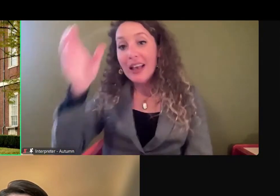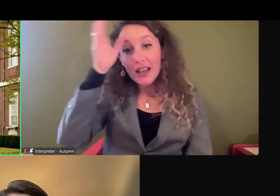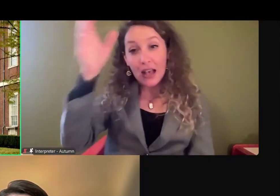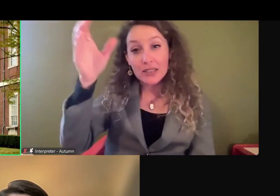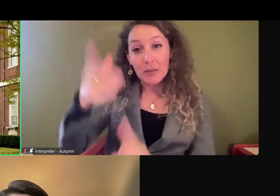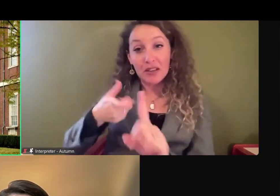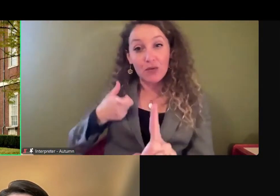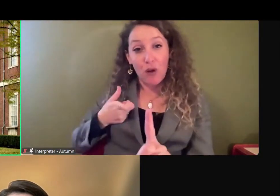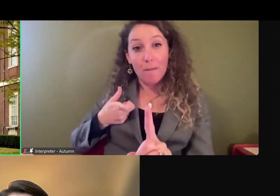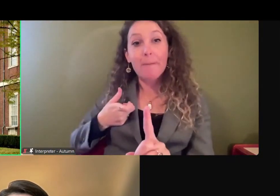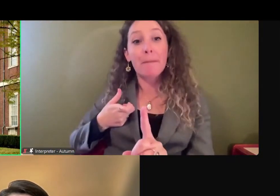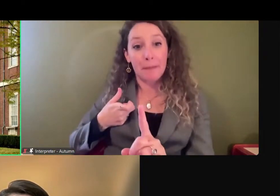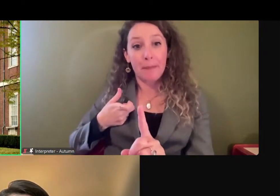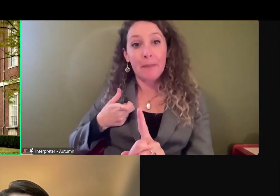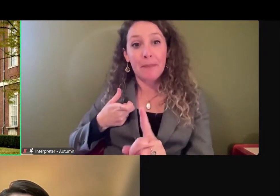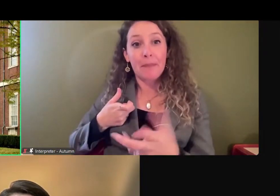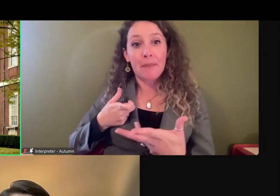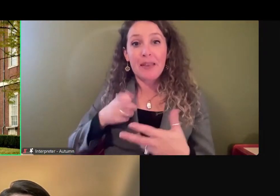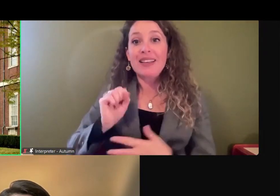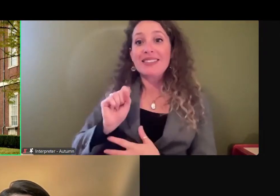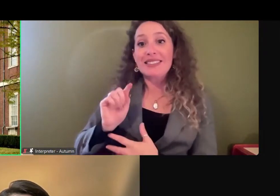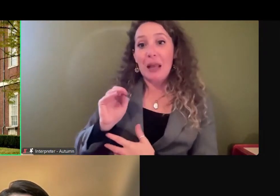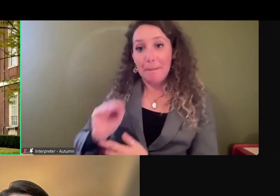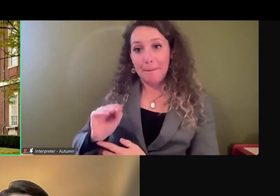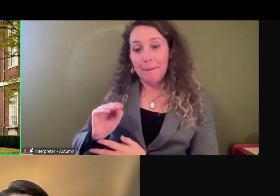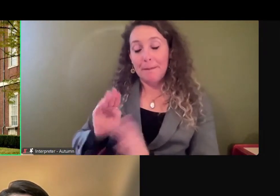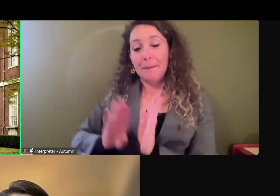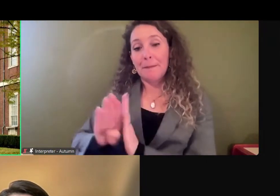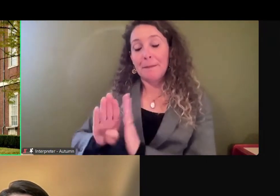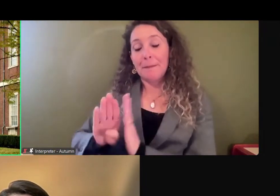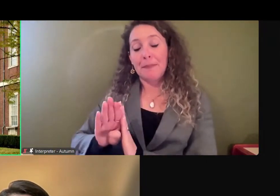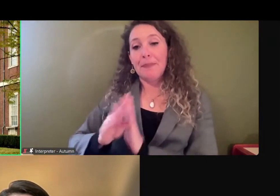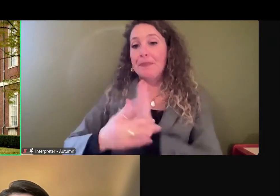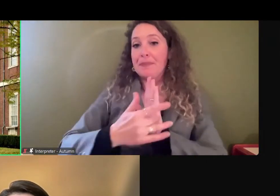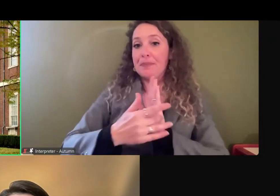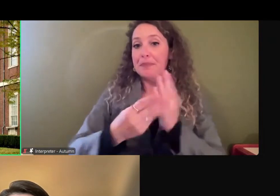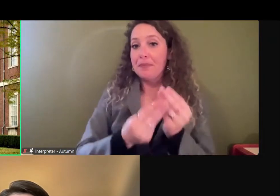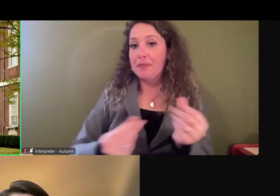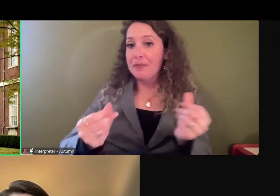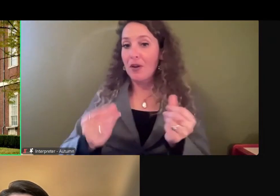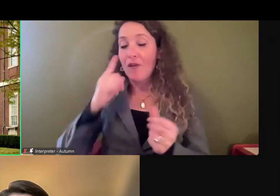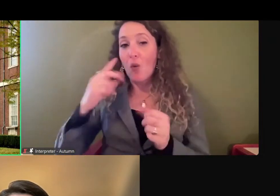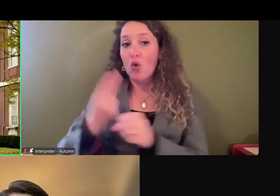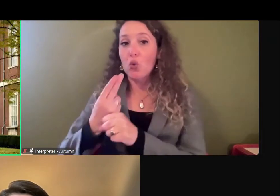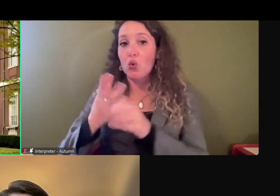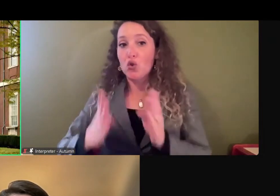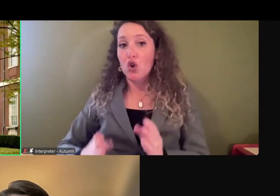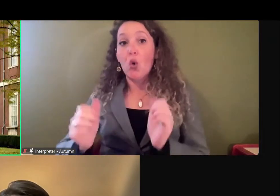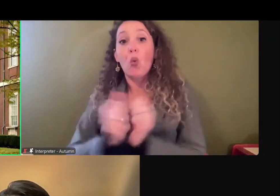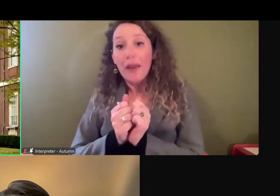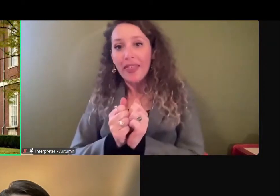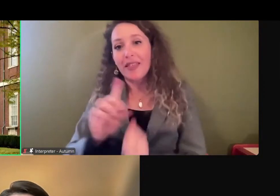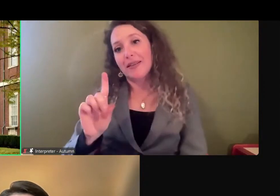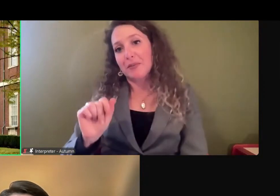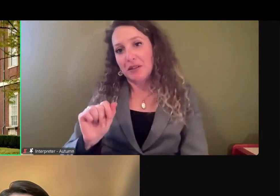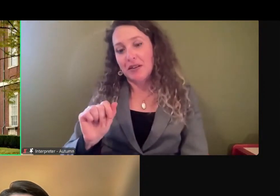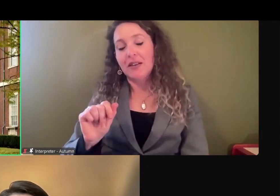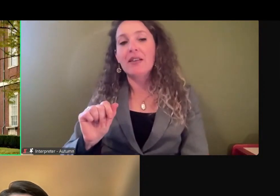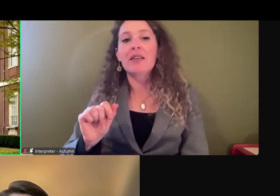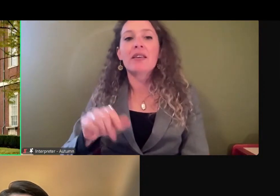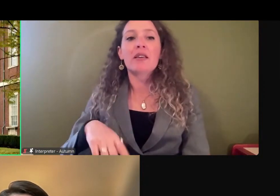the STEM field to design inclusive technological solutions for users with disabilities. That's